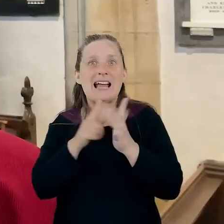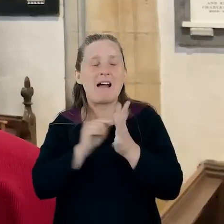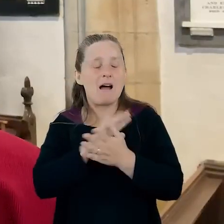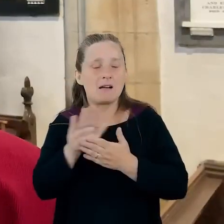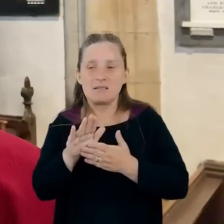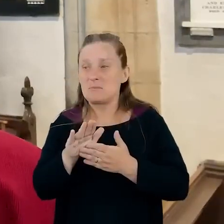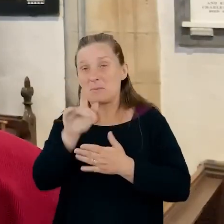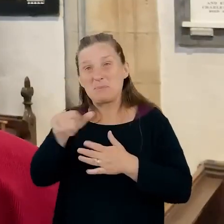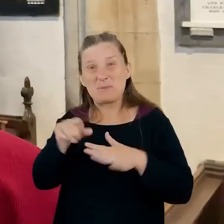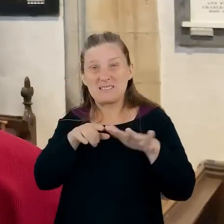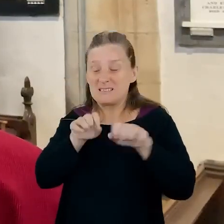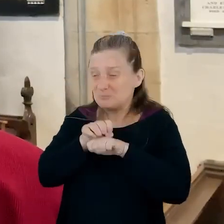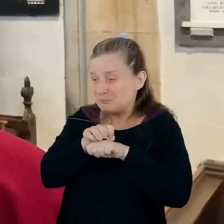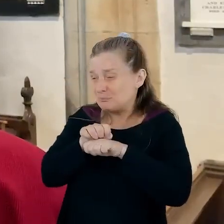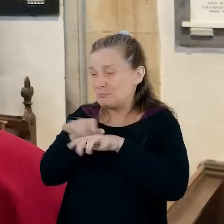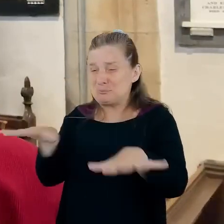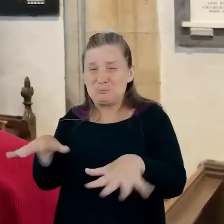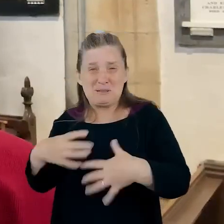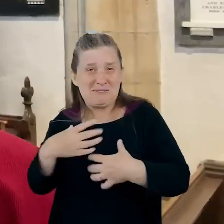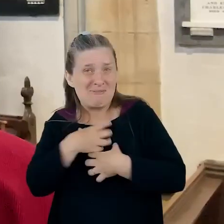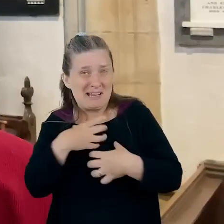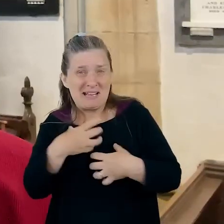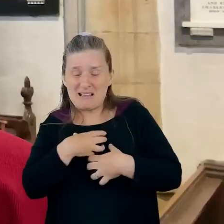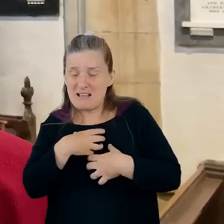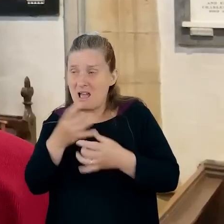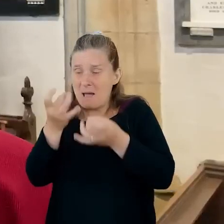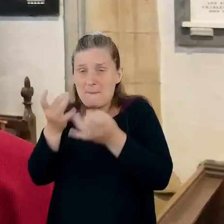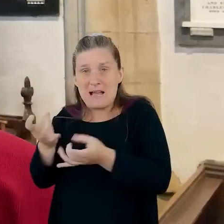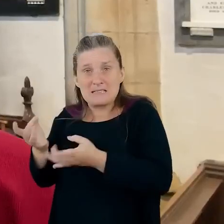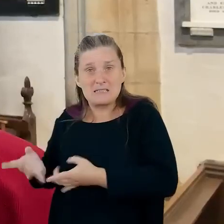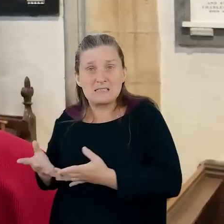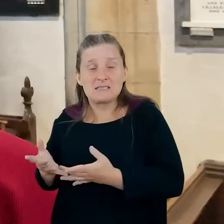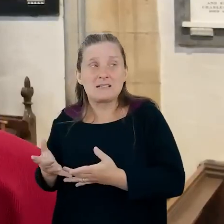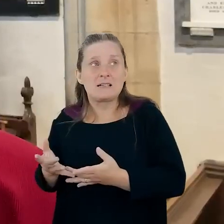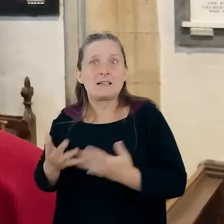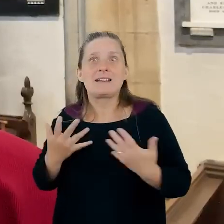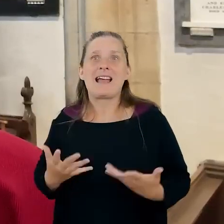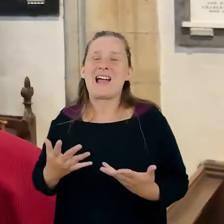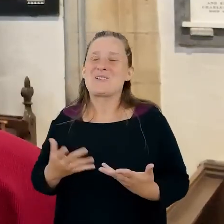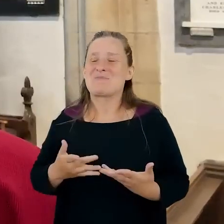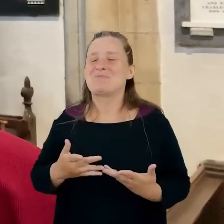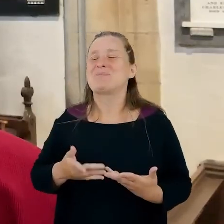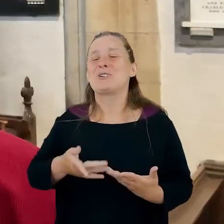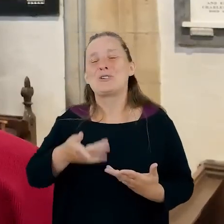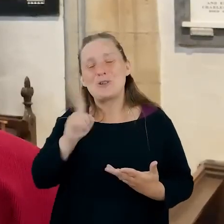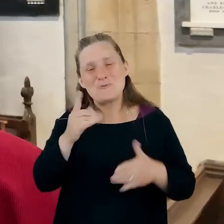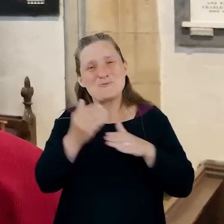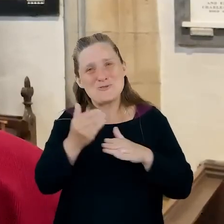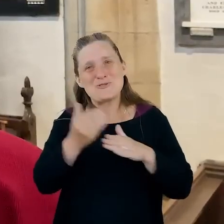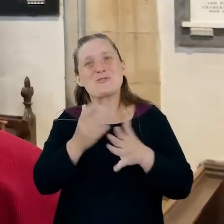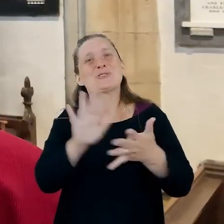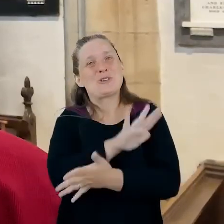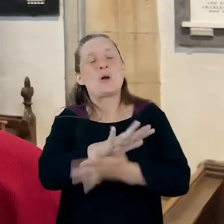The people who had been scattered, fearful, abandoned, will be overtaken with the joy of God at